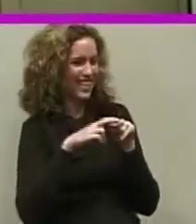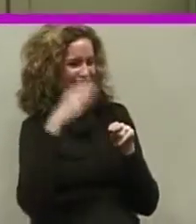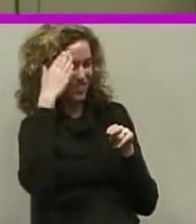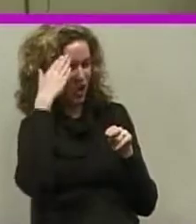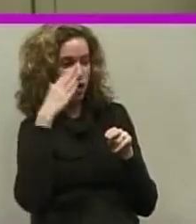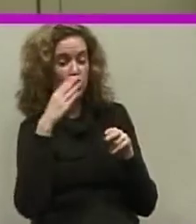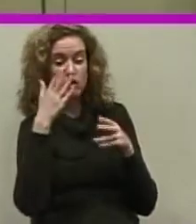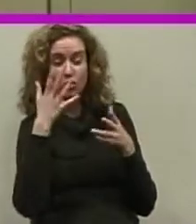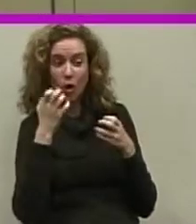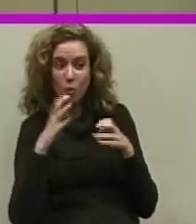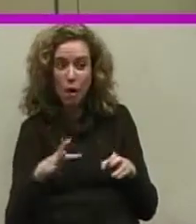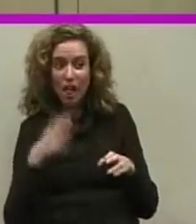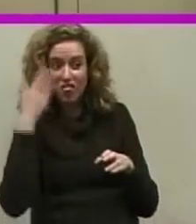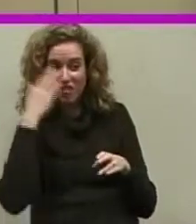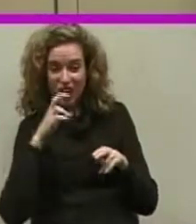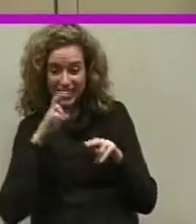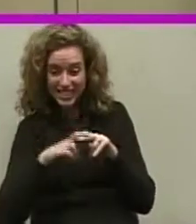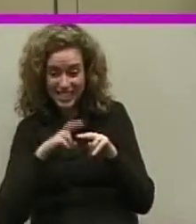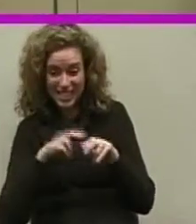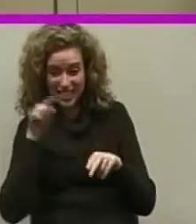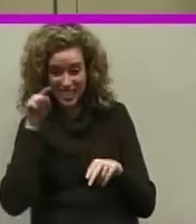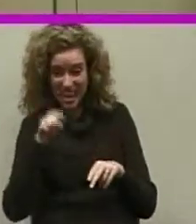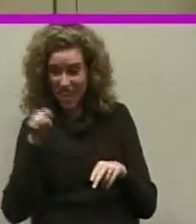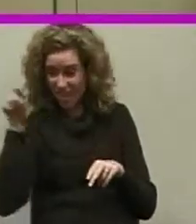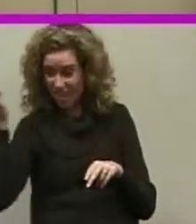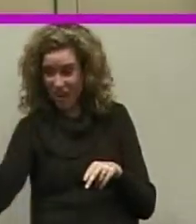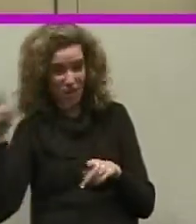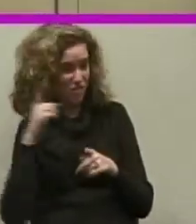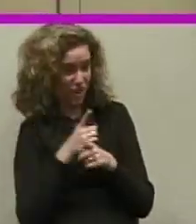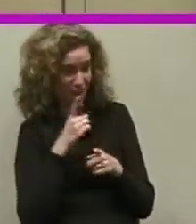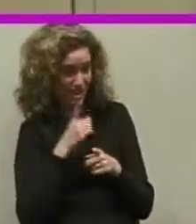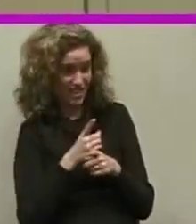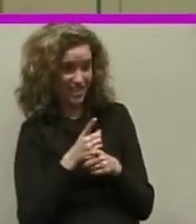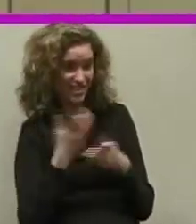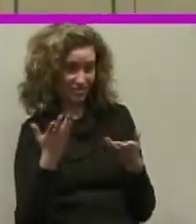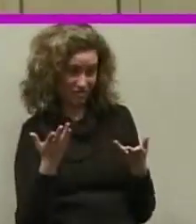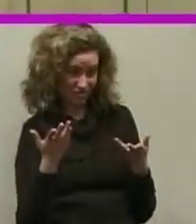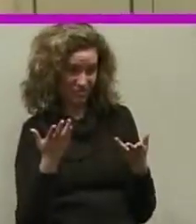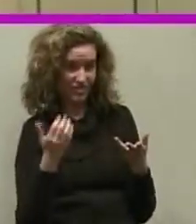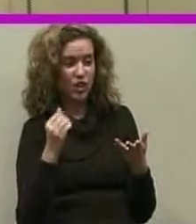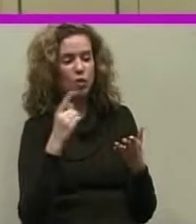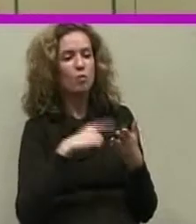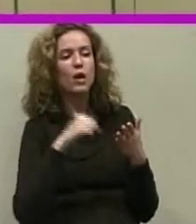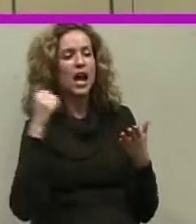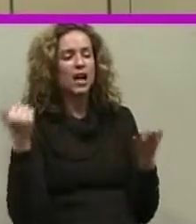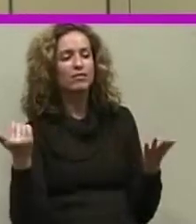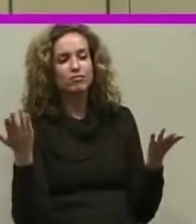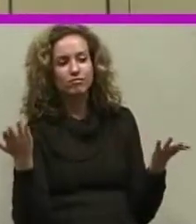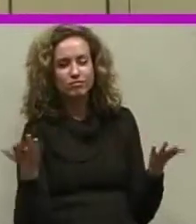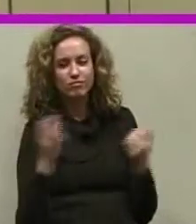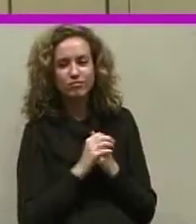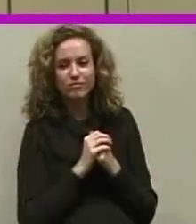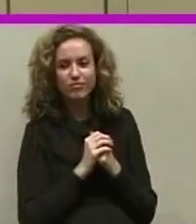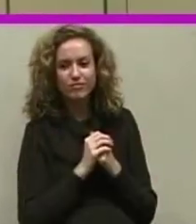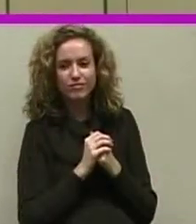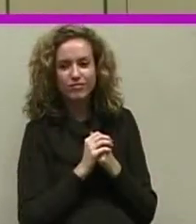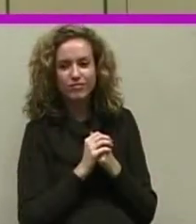right? Okay, I'm not any different than any other teacher. Okay, anything else going on?